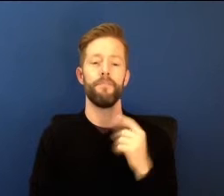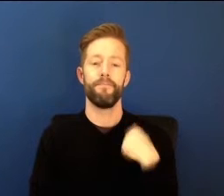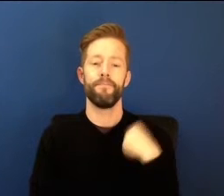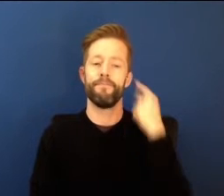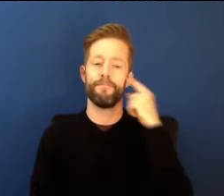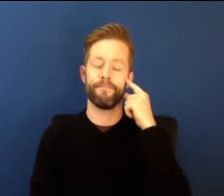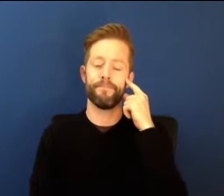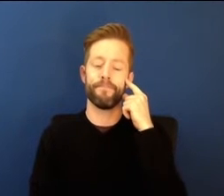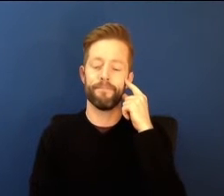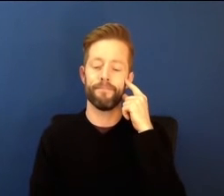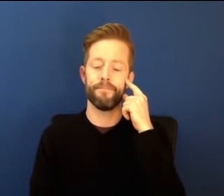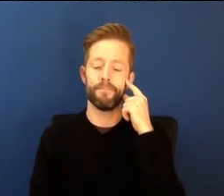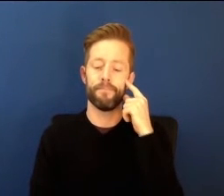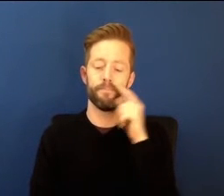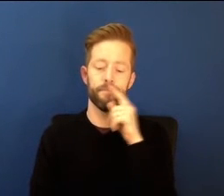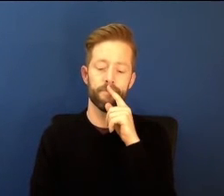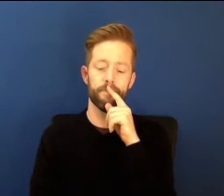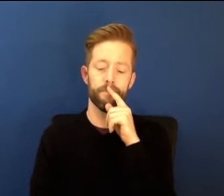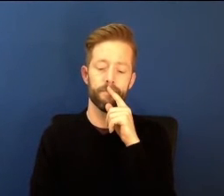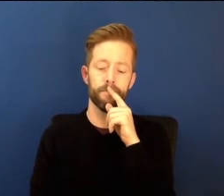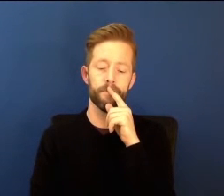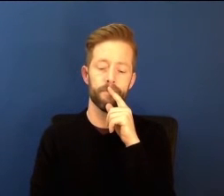So I think